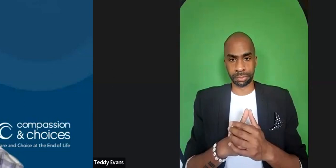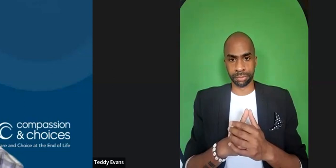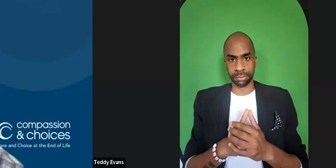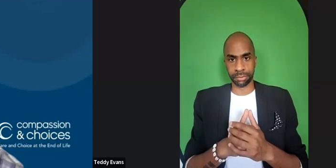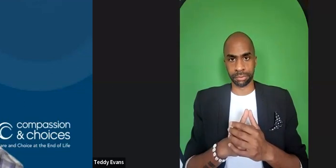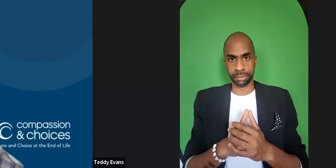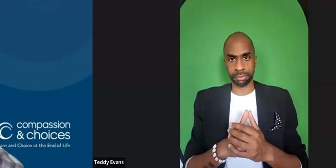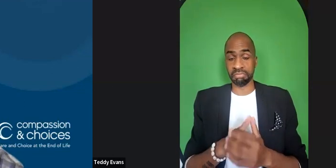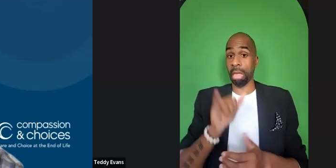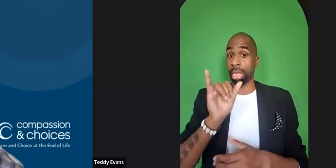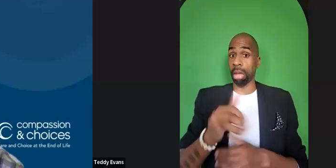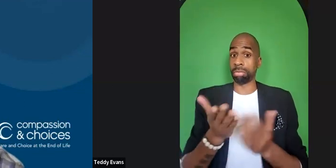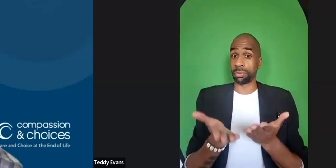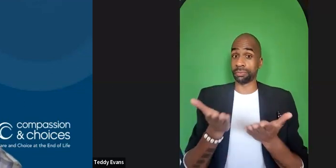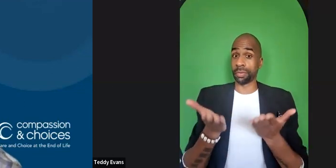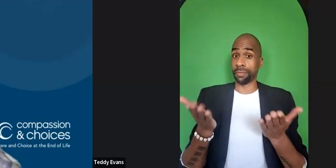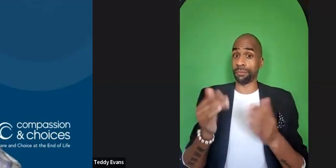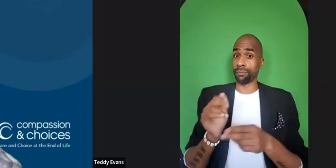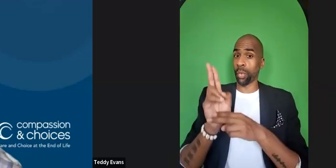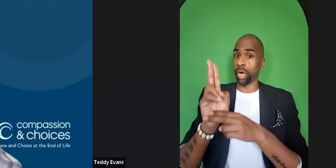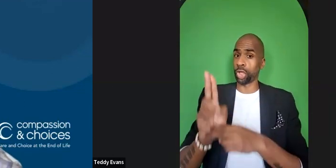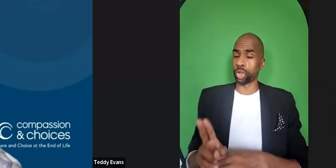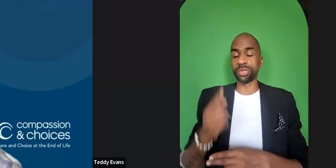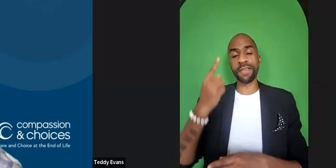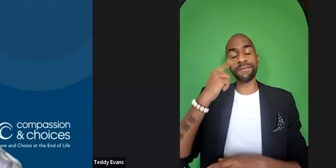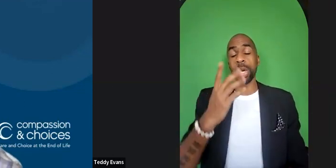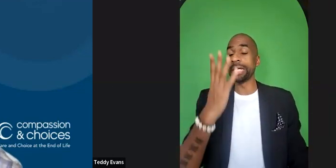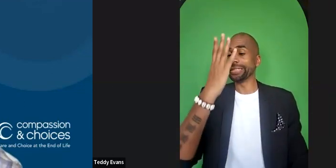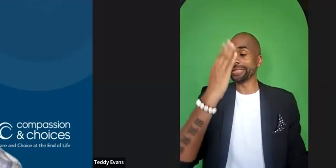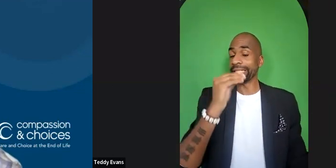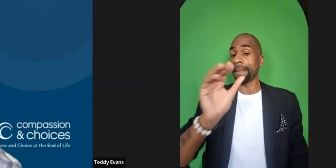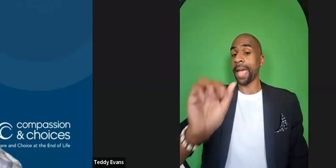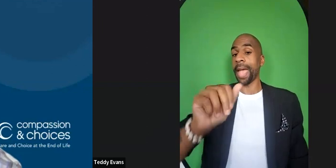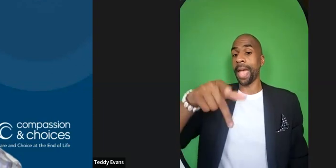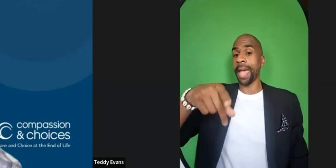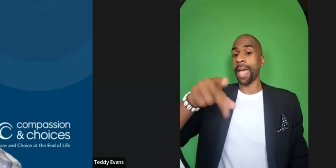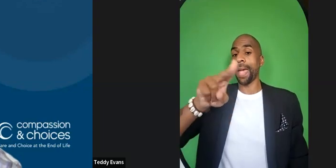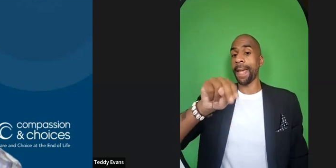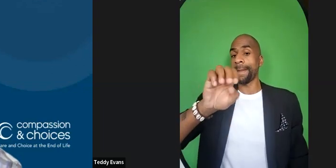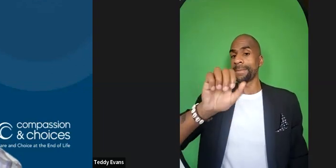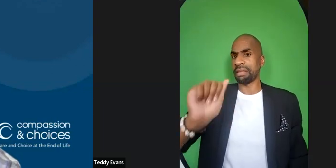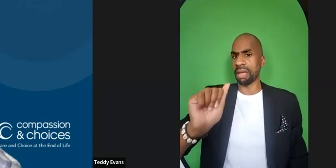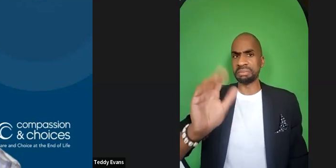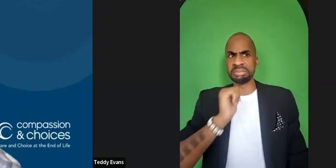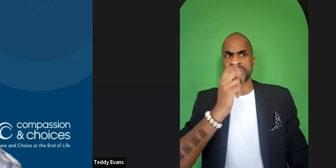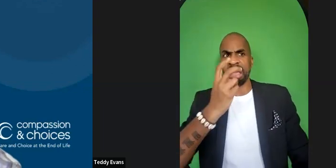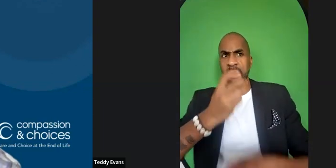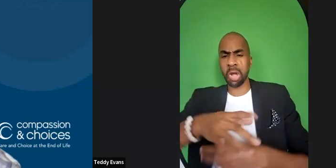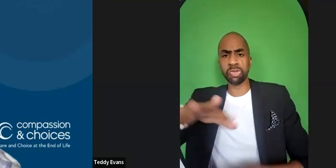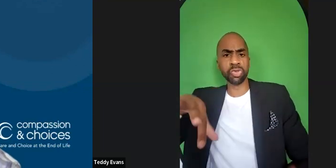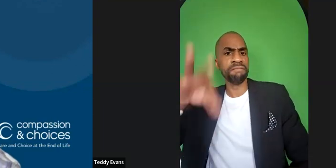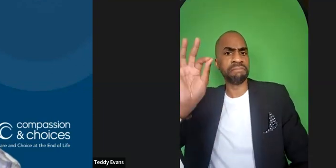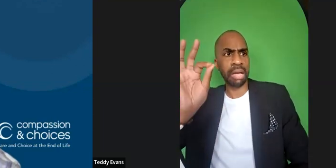Those devices are commonly used in obstructive sleep apnea. So it's not something that is difficult to find. They are available at all